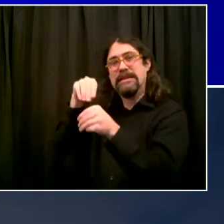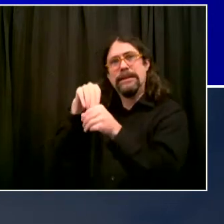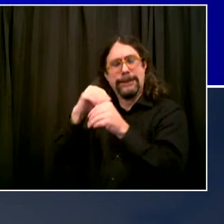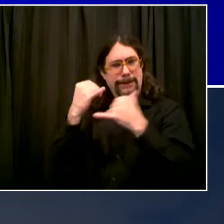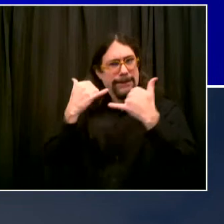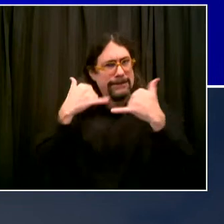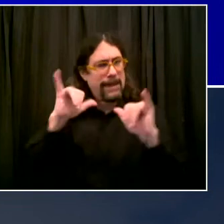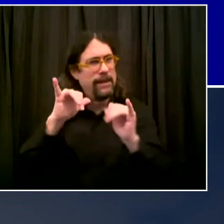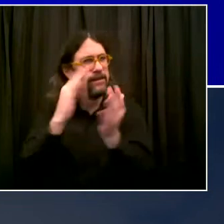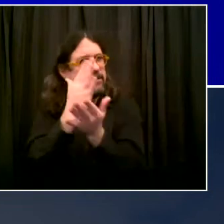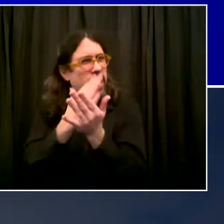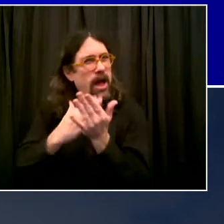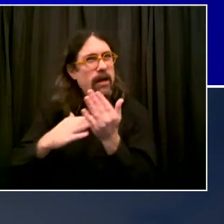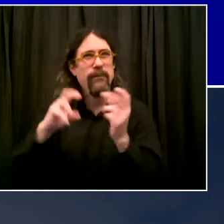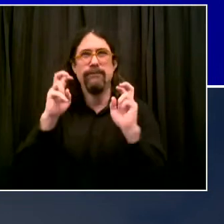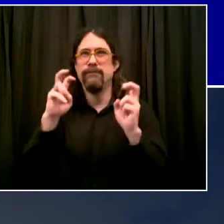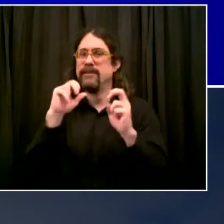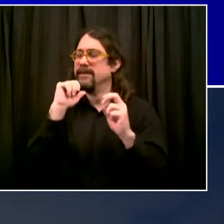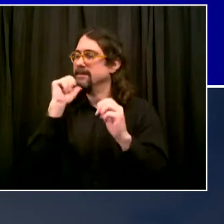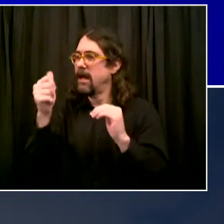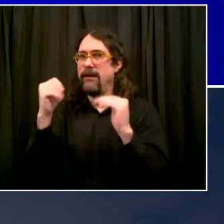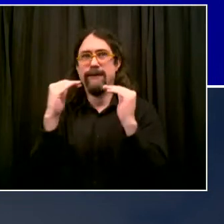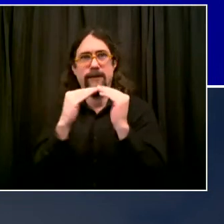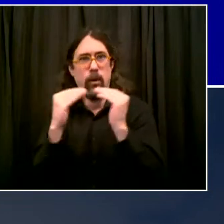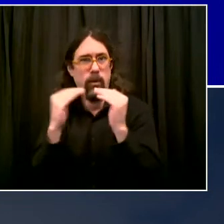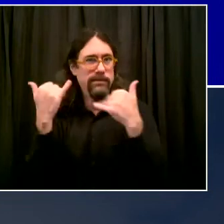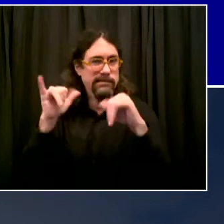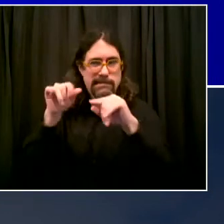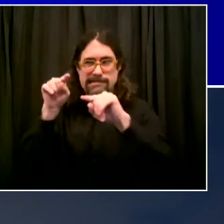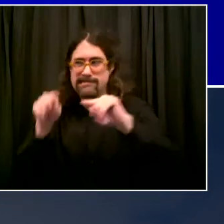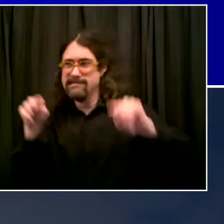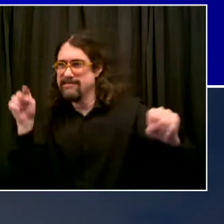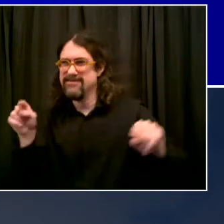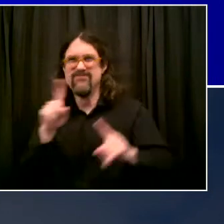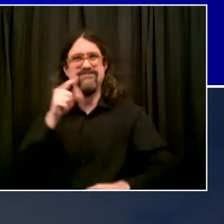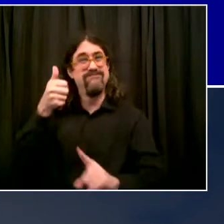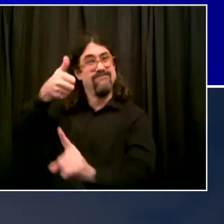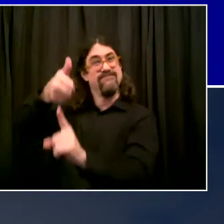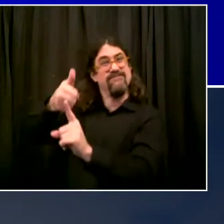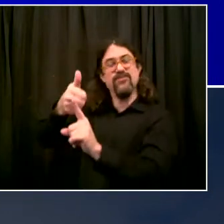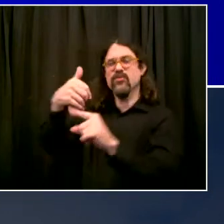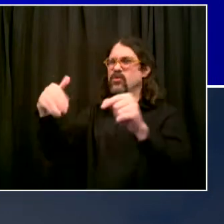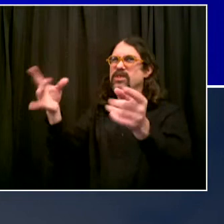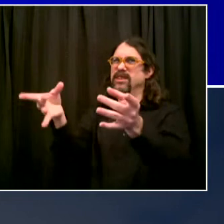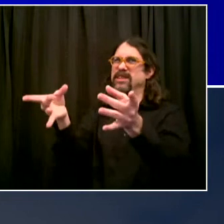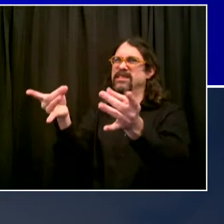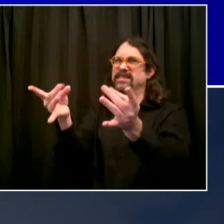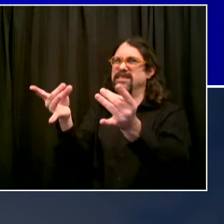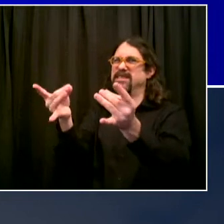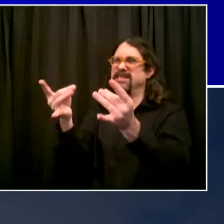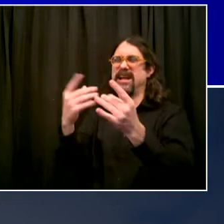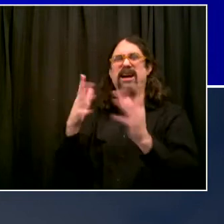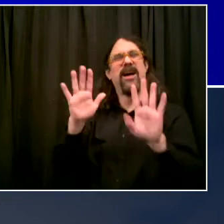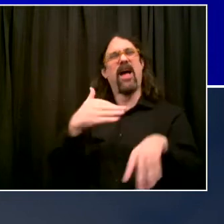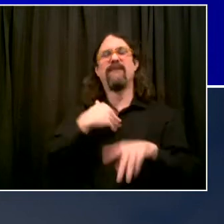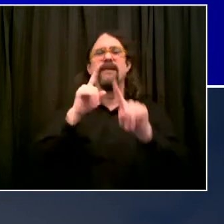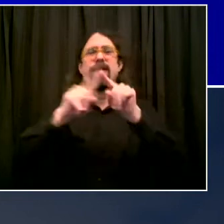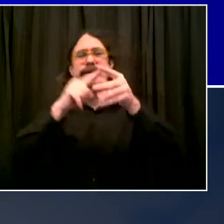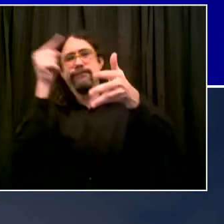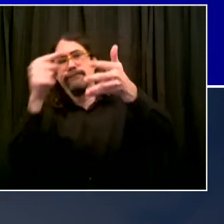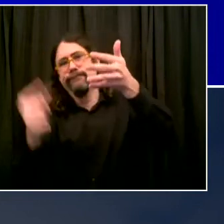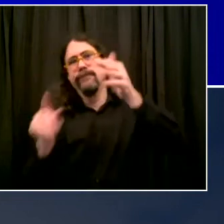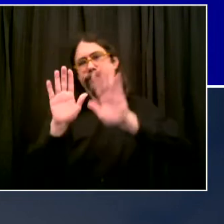about all the people who make up New York City and all the different communities and all of the history, it's always a tough